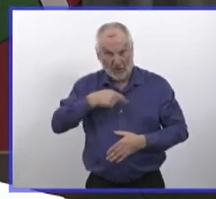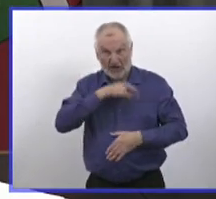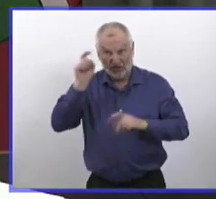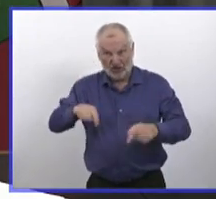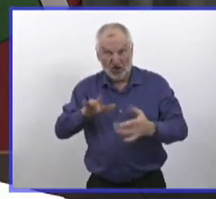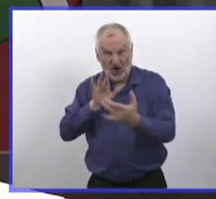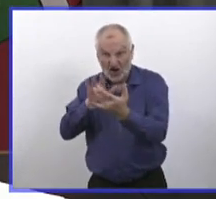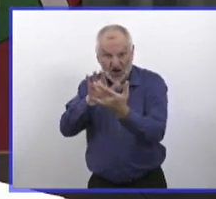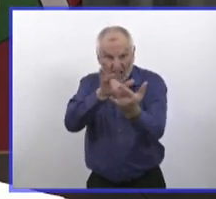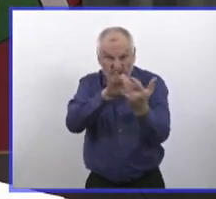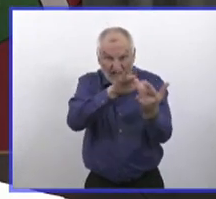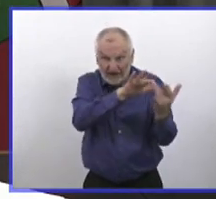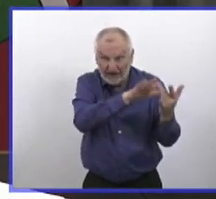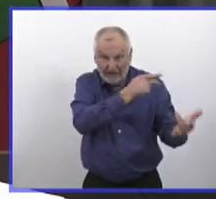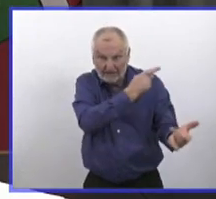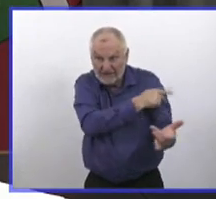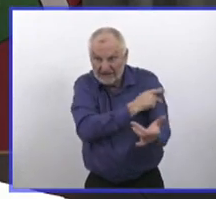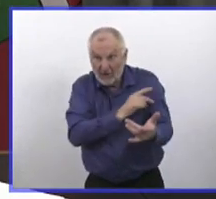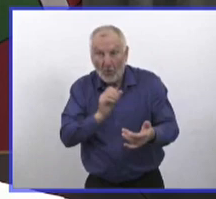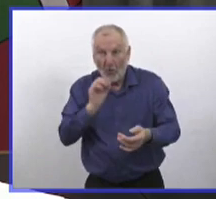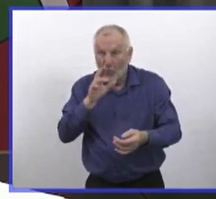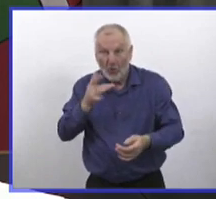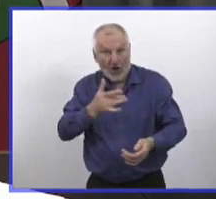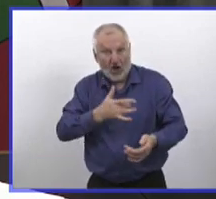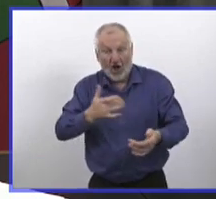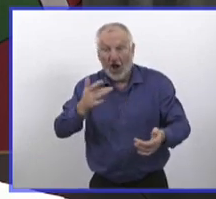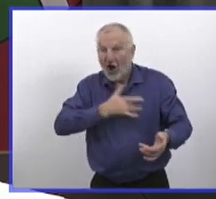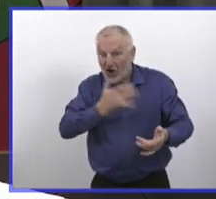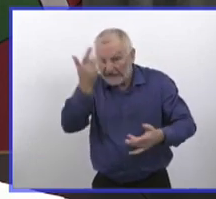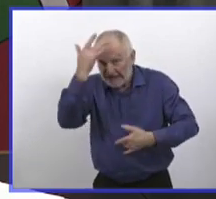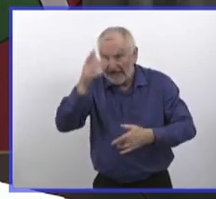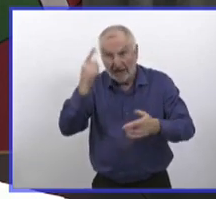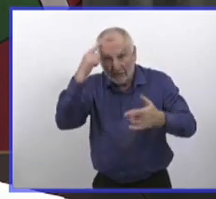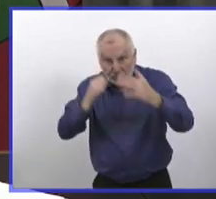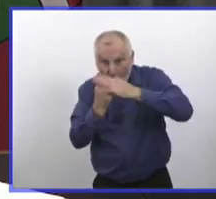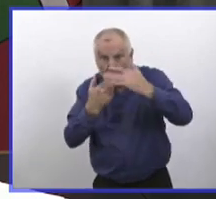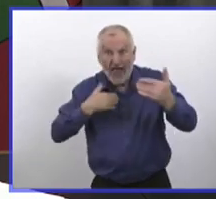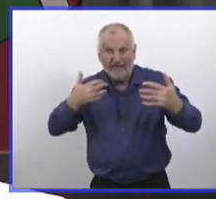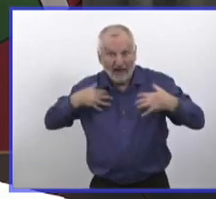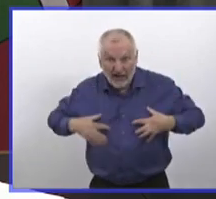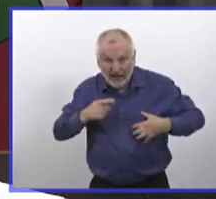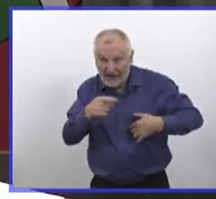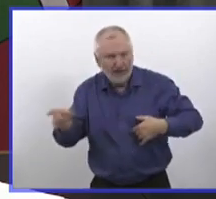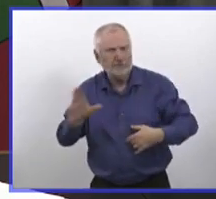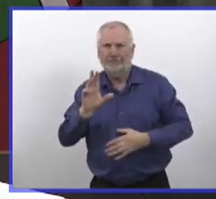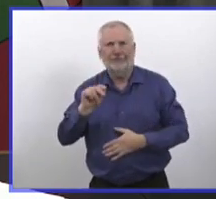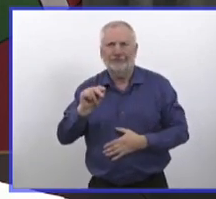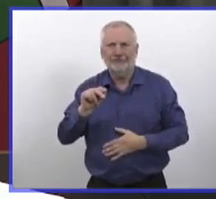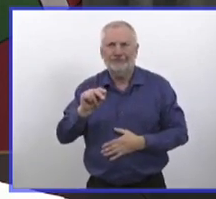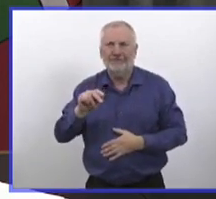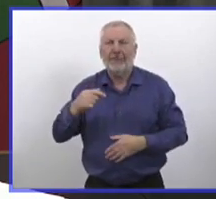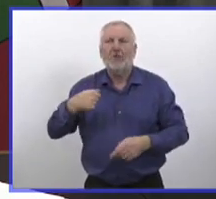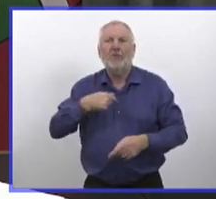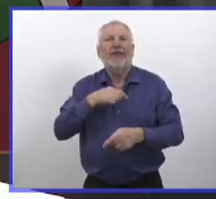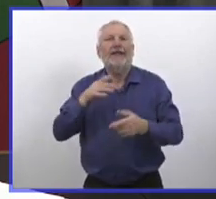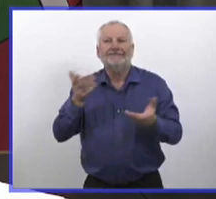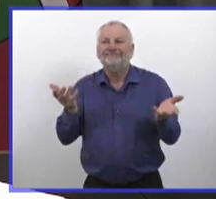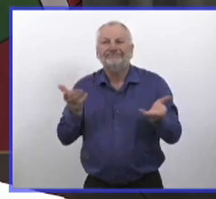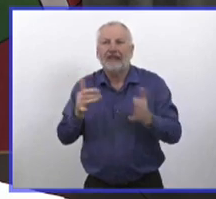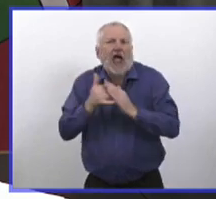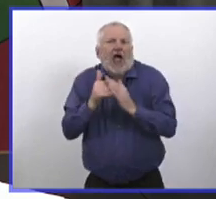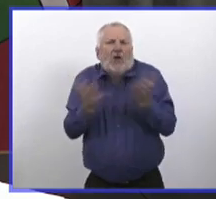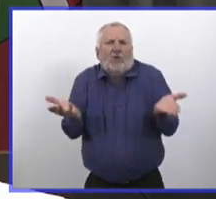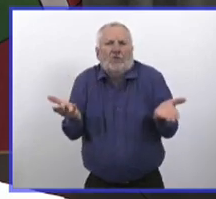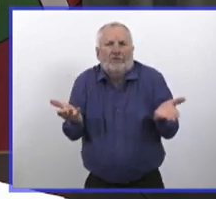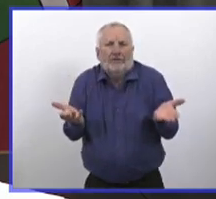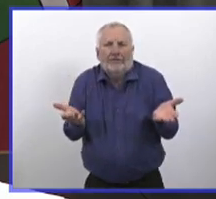Simply put, we don't have the information to be able to do that. So the province does not maintain any databases that tell us who